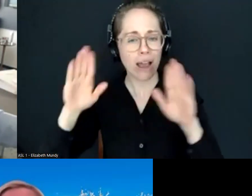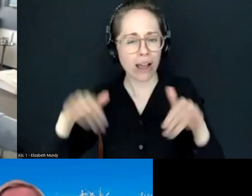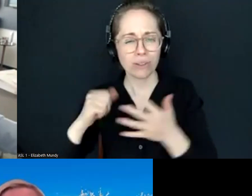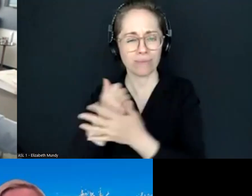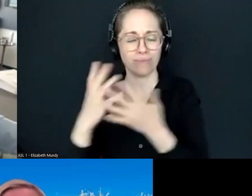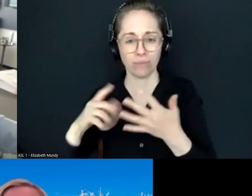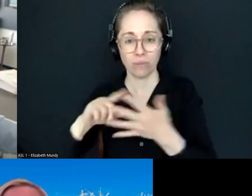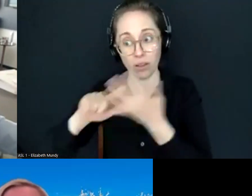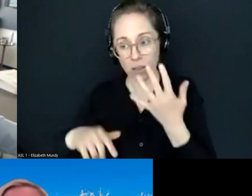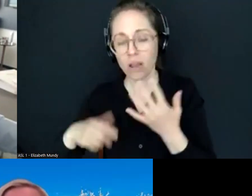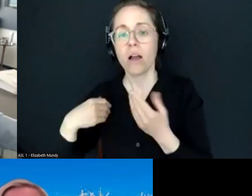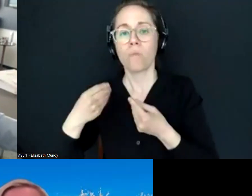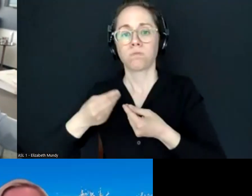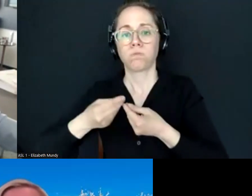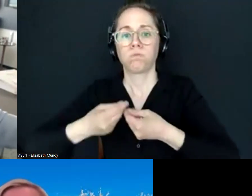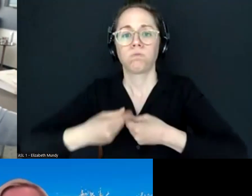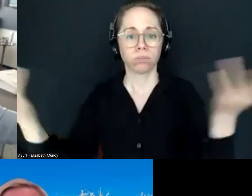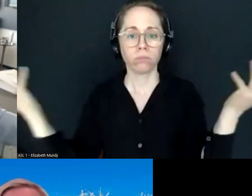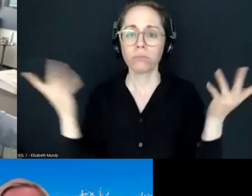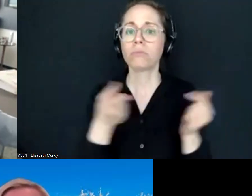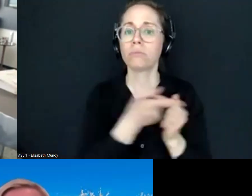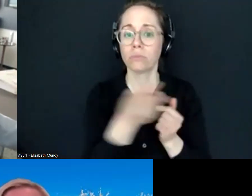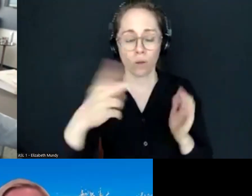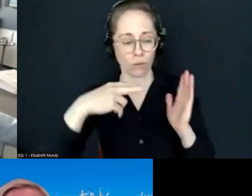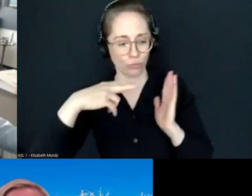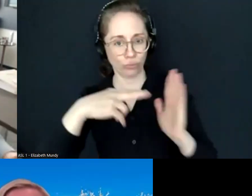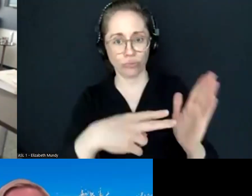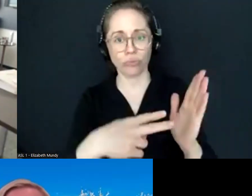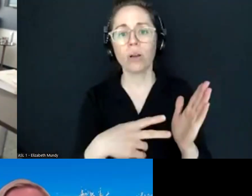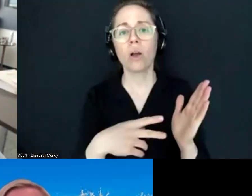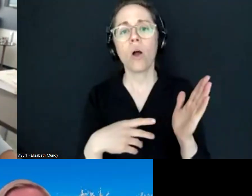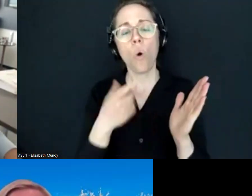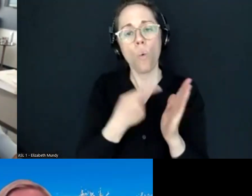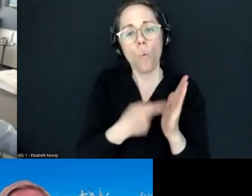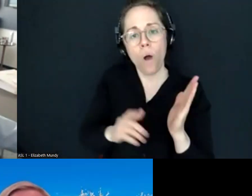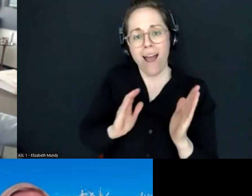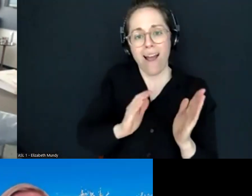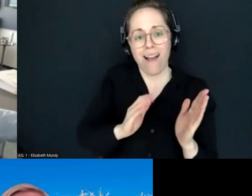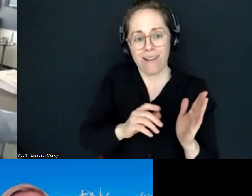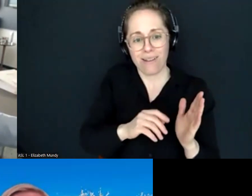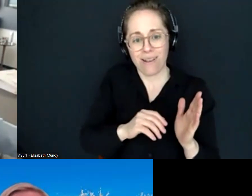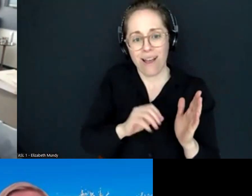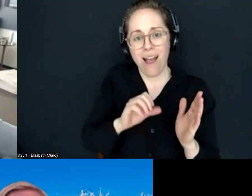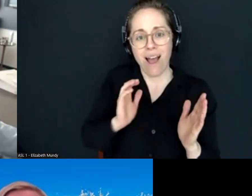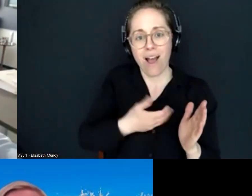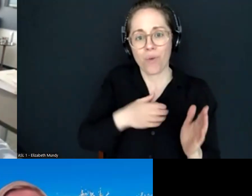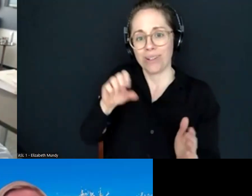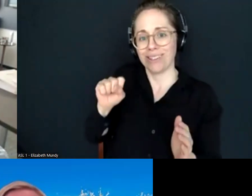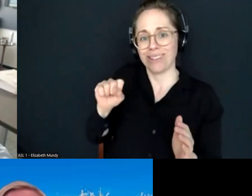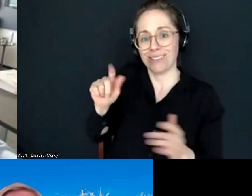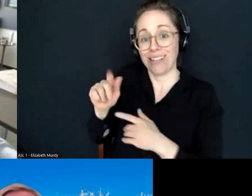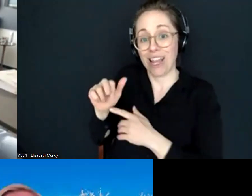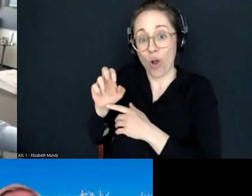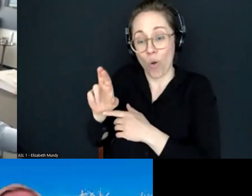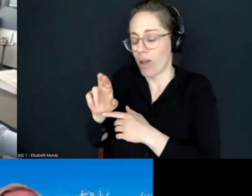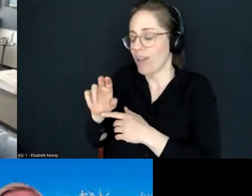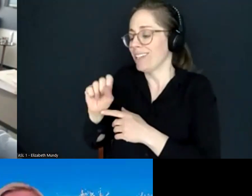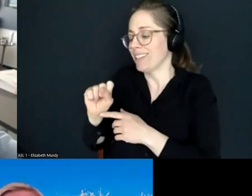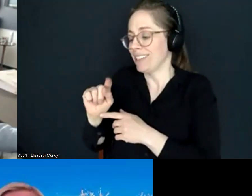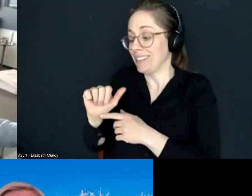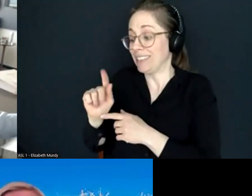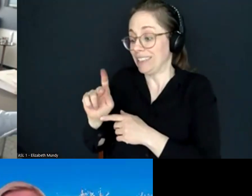get to read up on input from stakeholders, and they're not only hearing from us on these topics. And I can